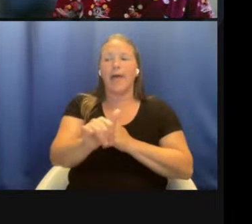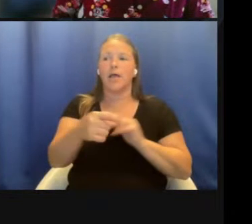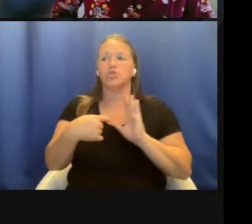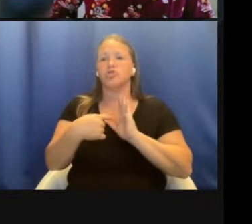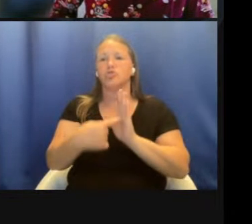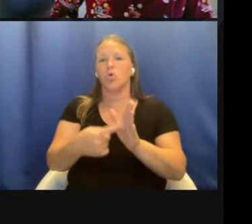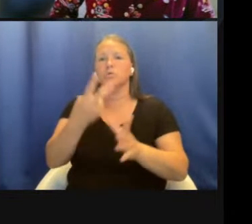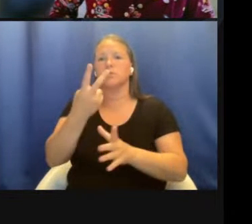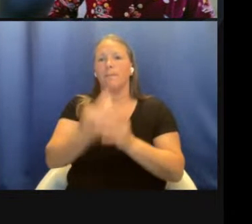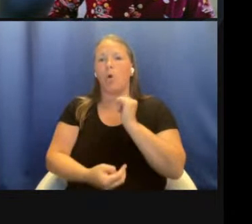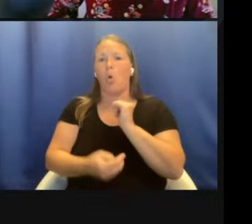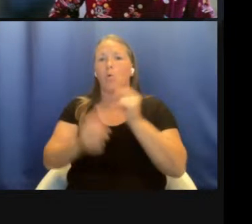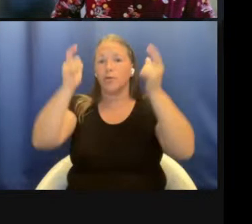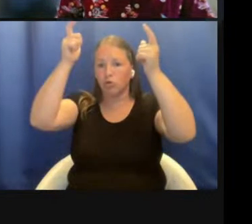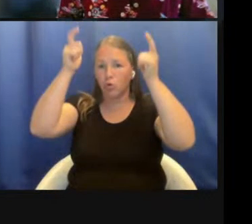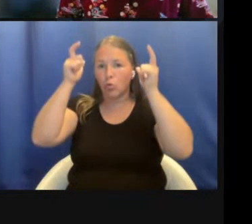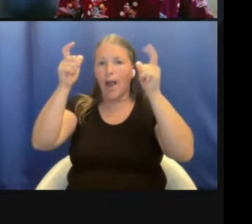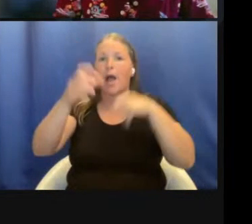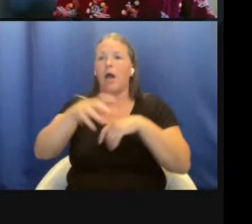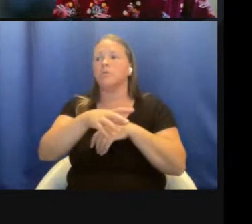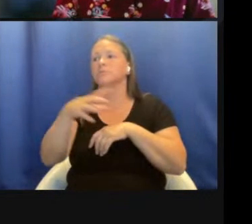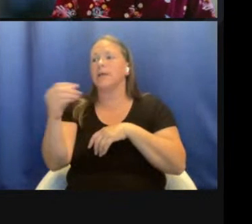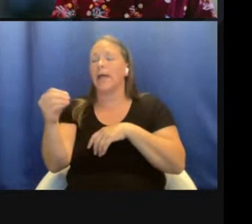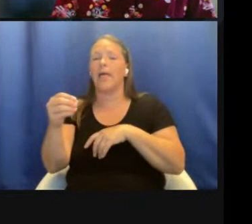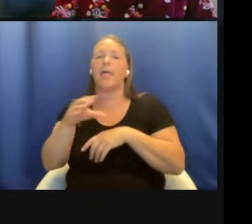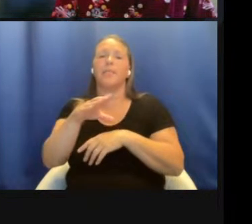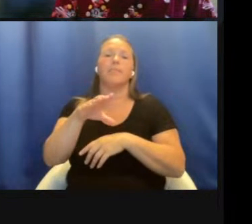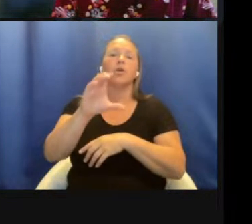of arms emblazoned on it.